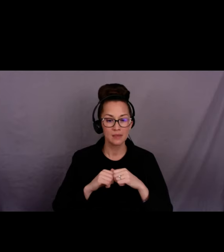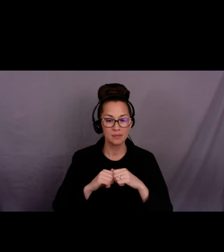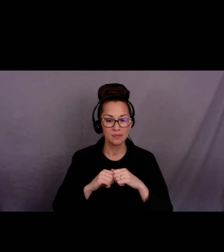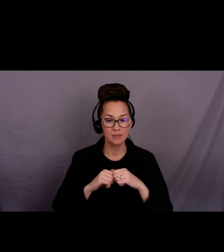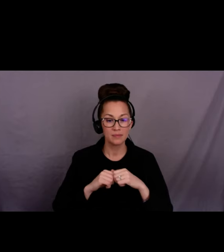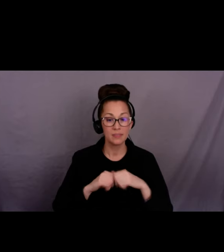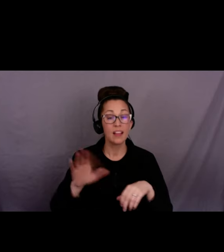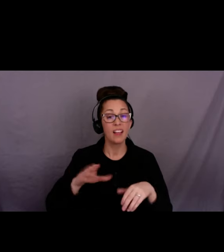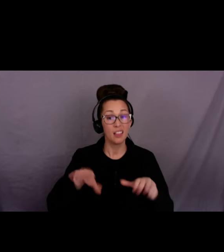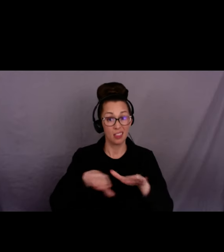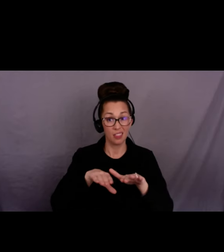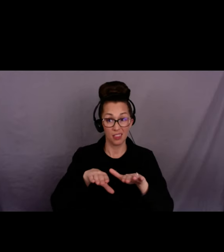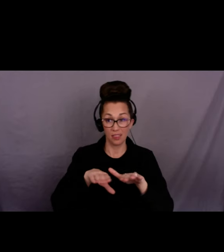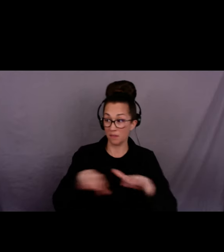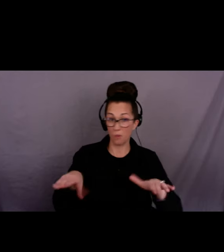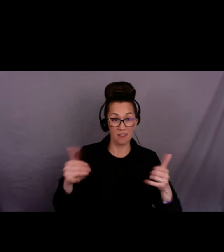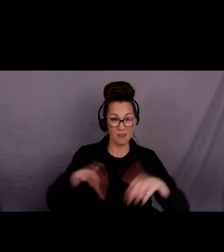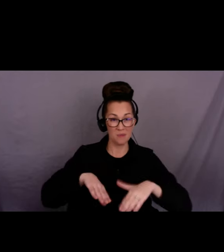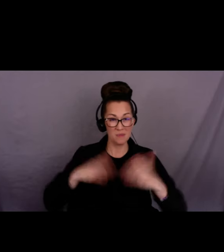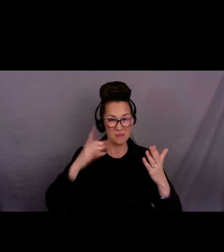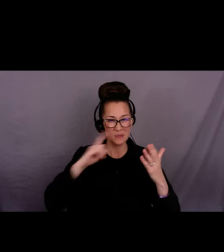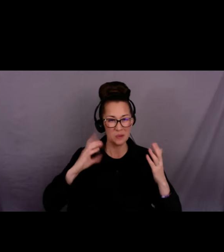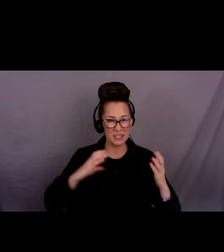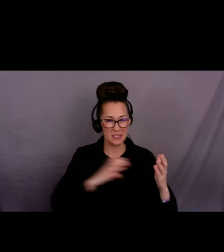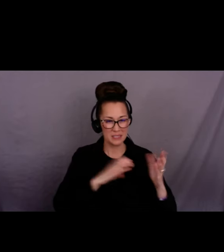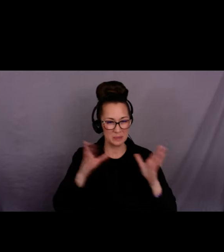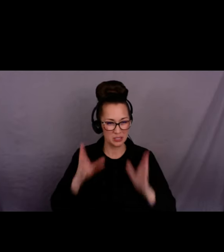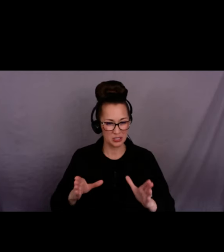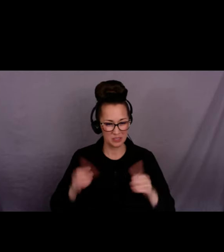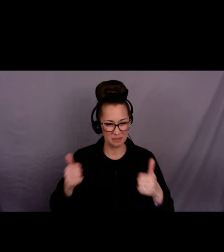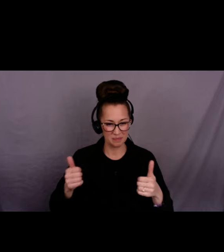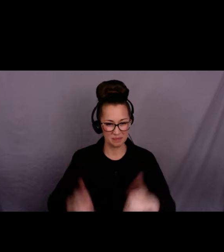the floor is now opened to the commissioner.